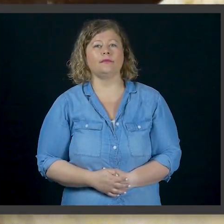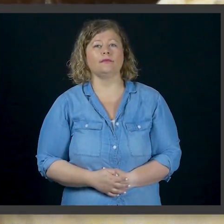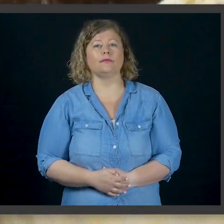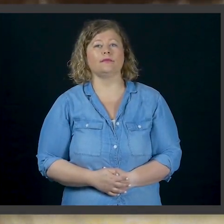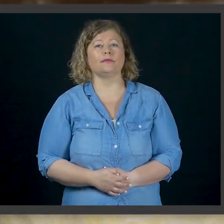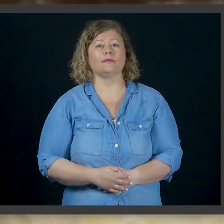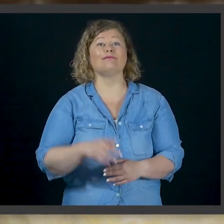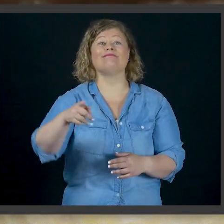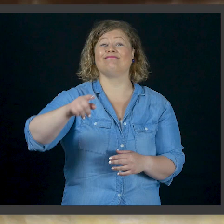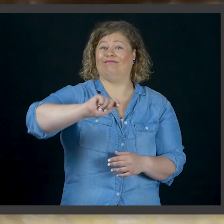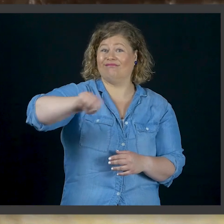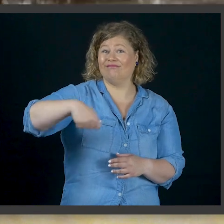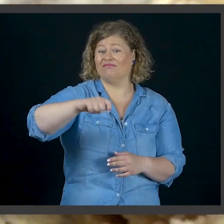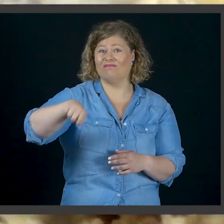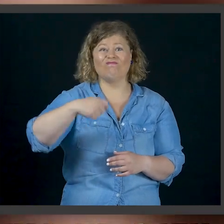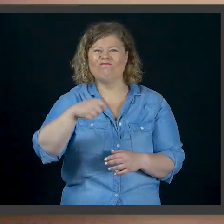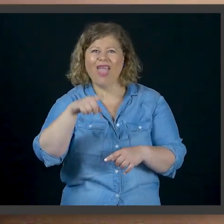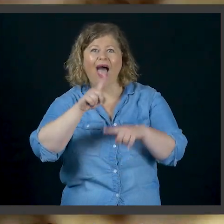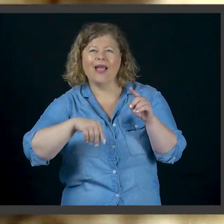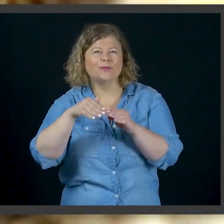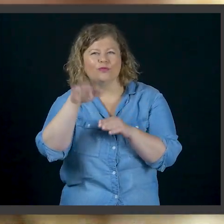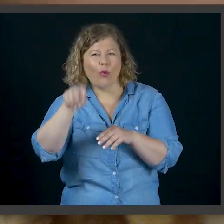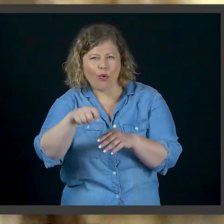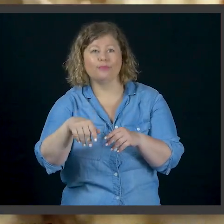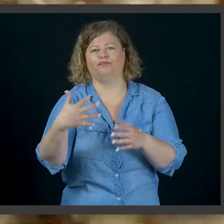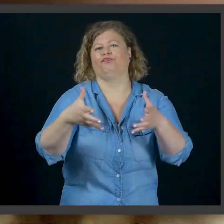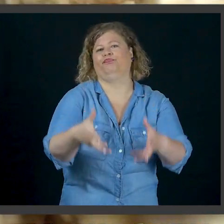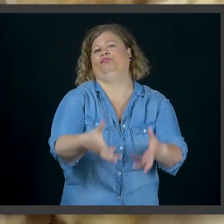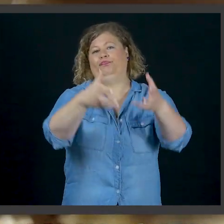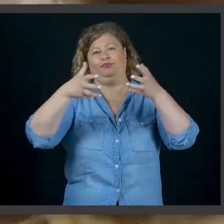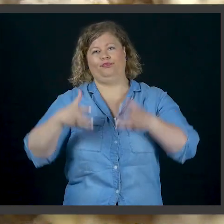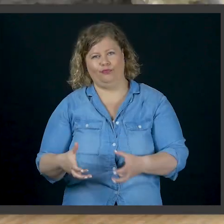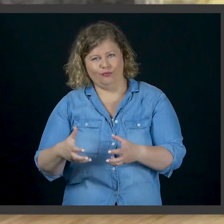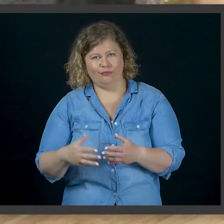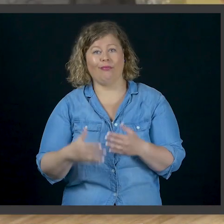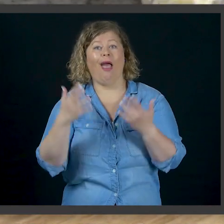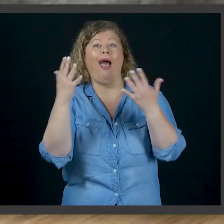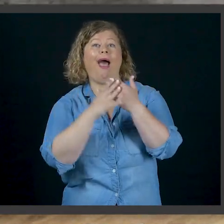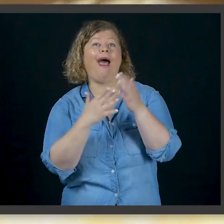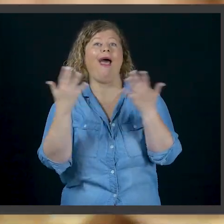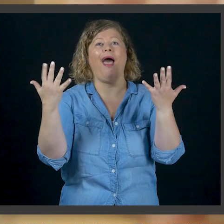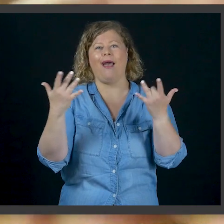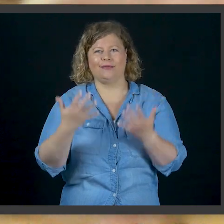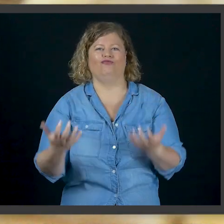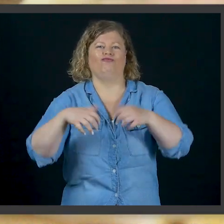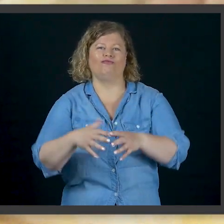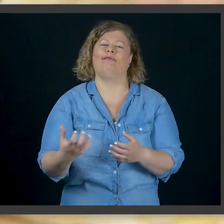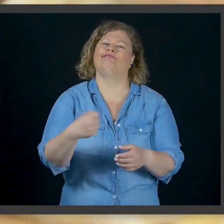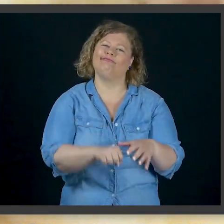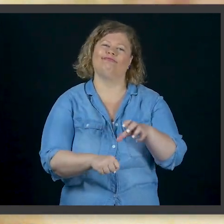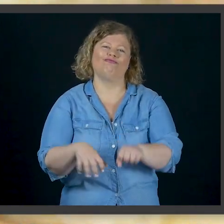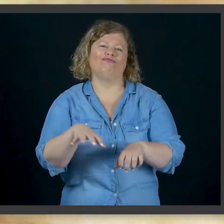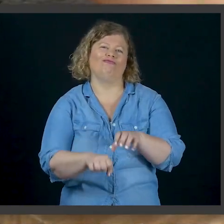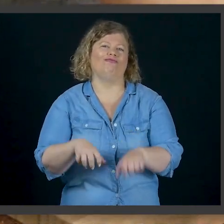As soon as it can no longer be mixed with a spoon, turn it out on a clean working